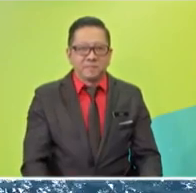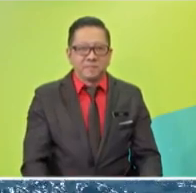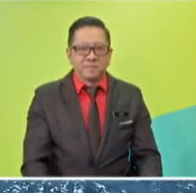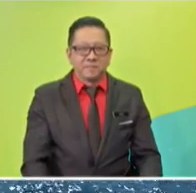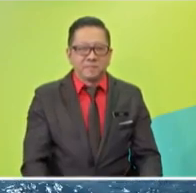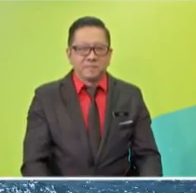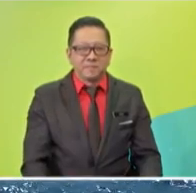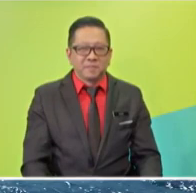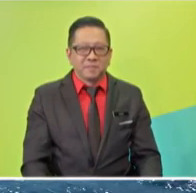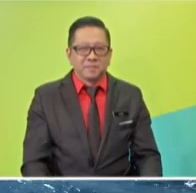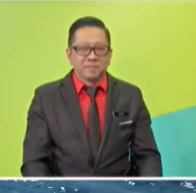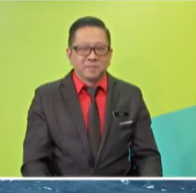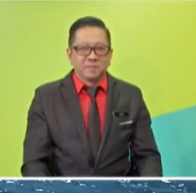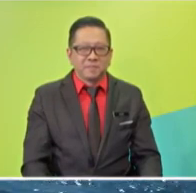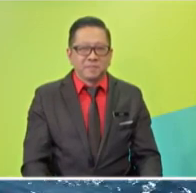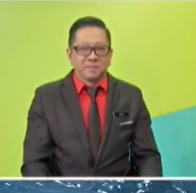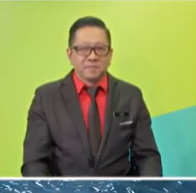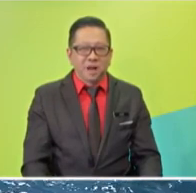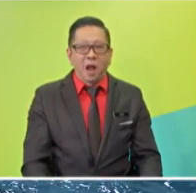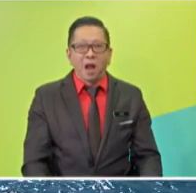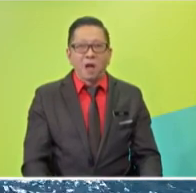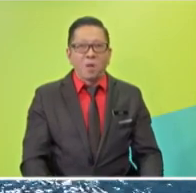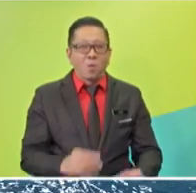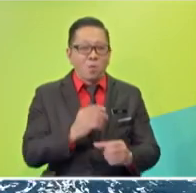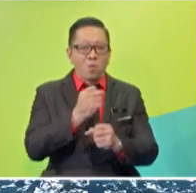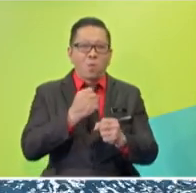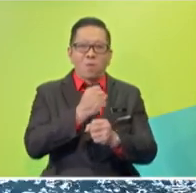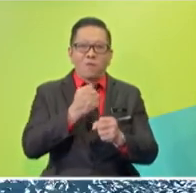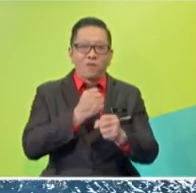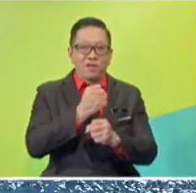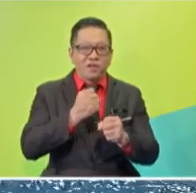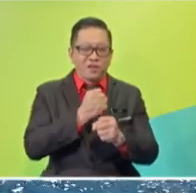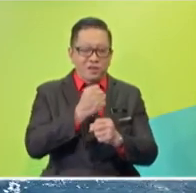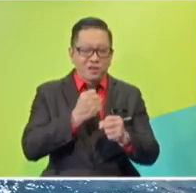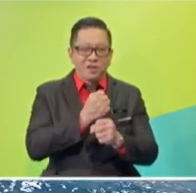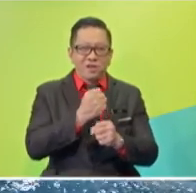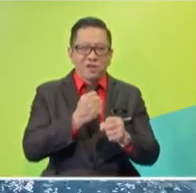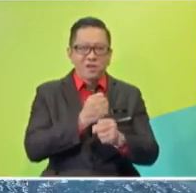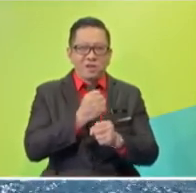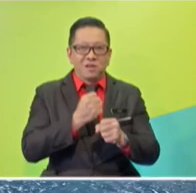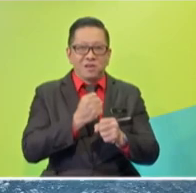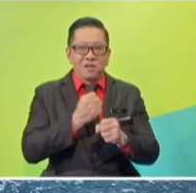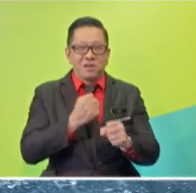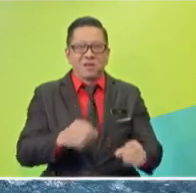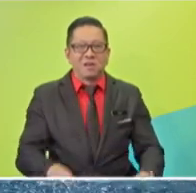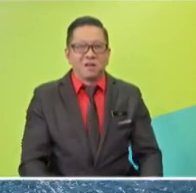My favorite is coffee. Coffee. Wow. What about you, Haris?